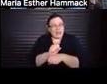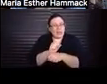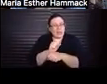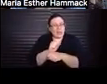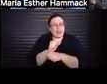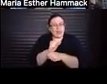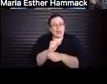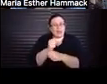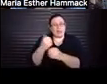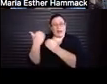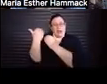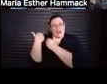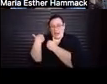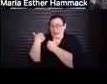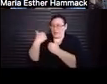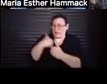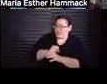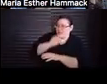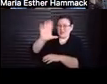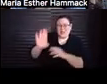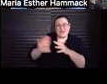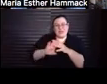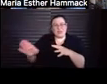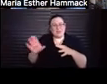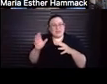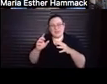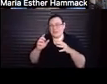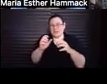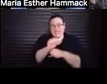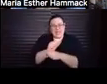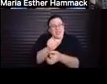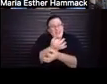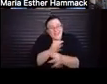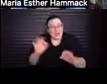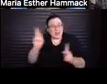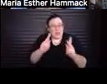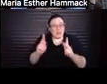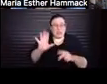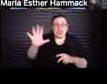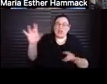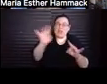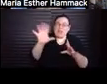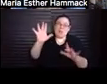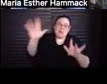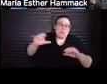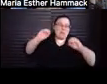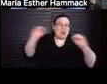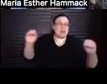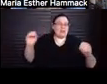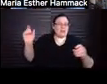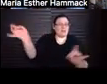ours to deliver out fugitive slaves who are free people to their merciless and barbarous masters of North